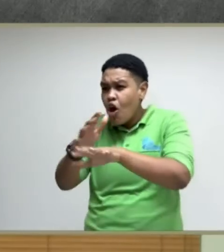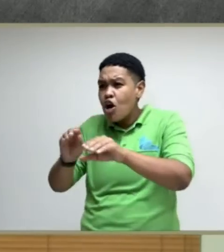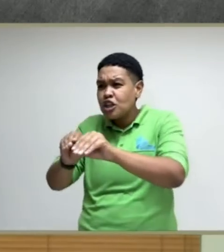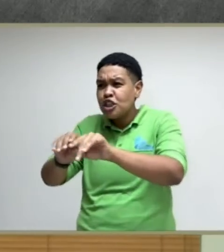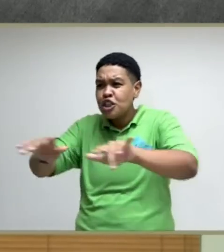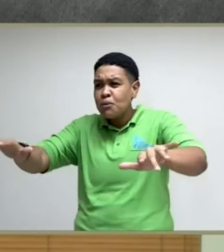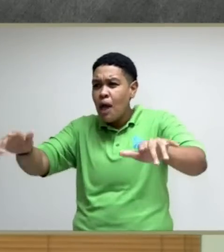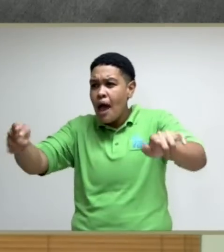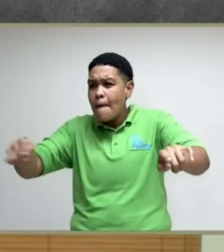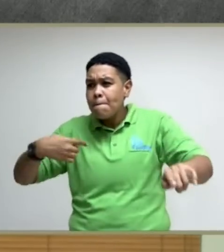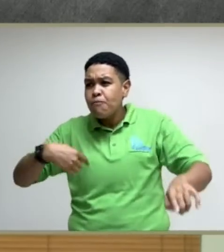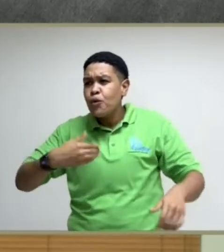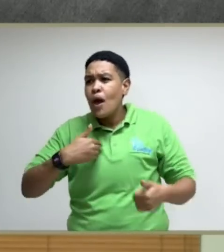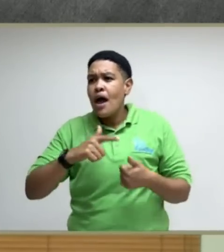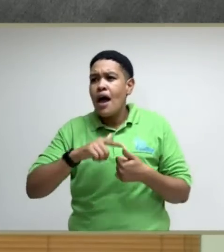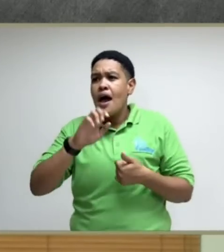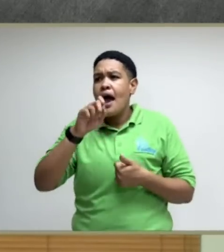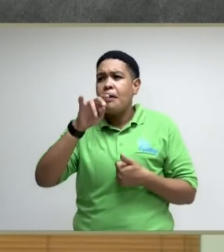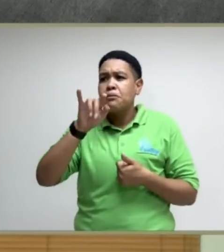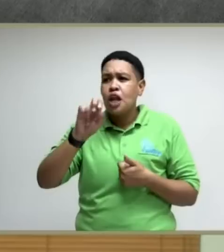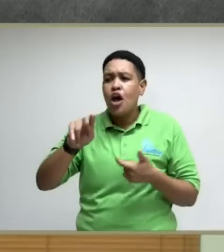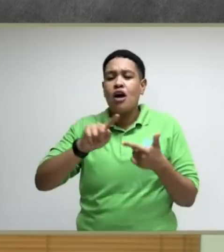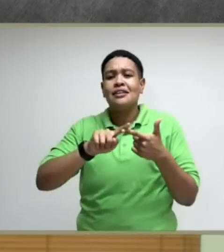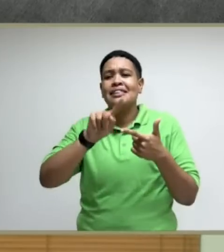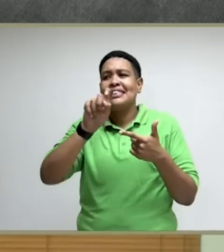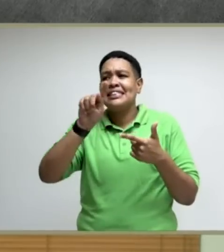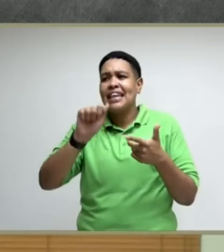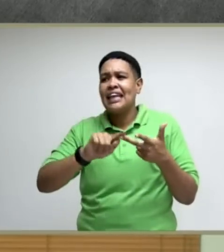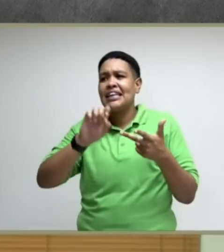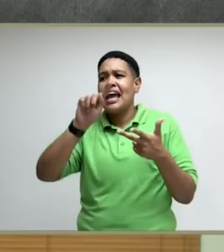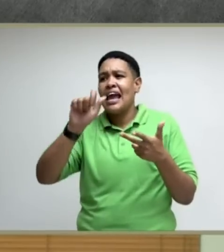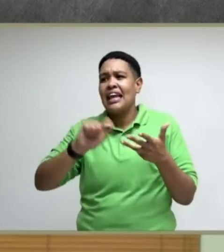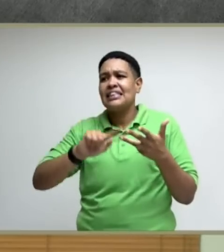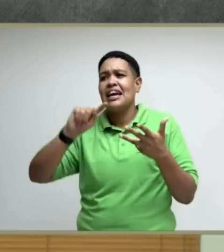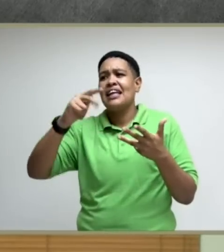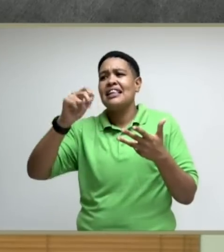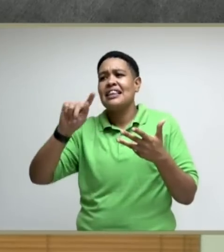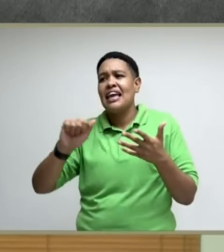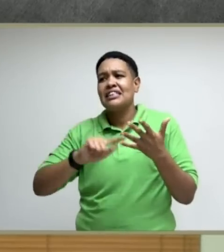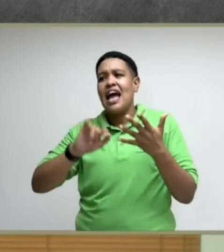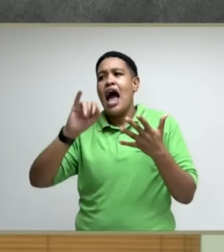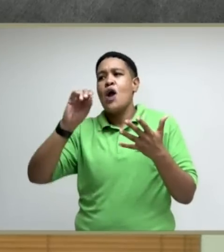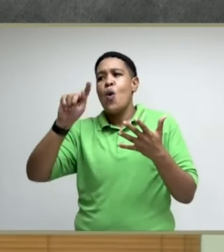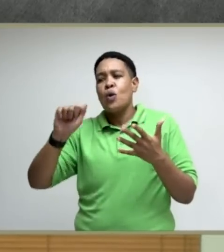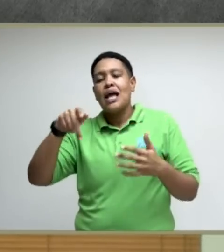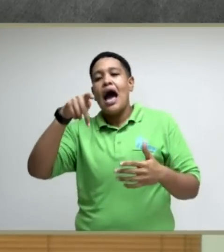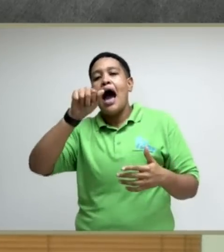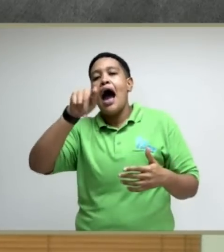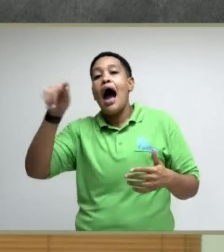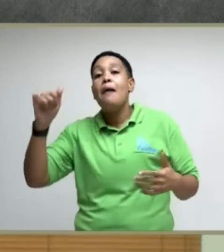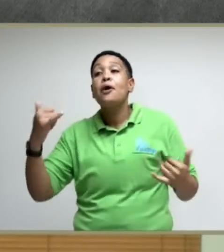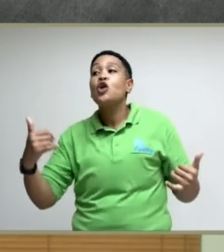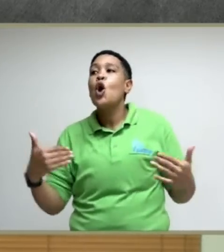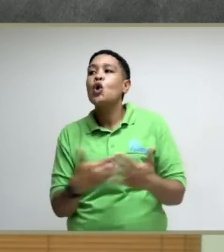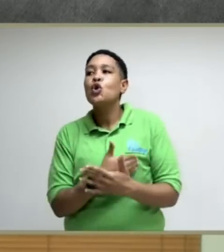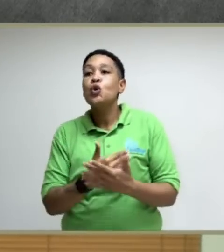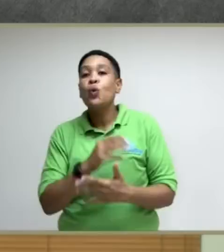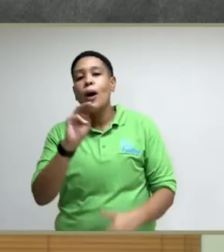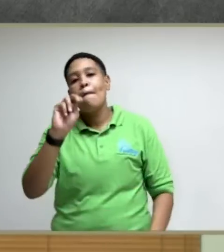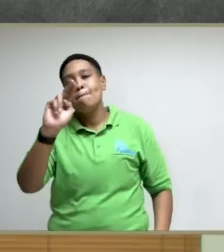And so we have the Epsilon, the Zeta, the Eta, Theta, Iota, and Kappa, and now we have the Mu variant.